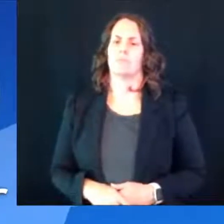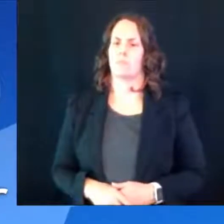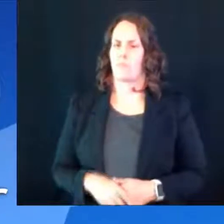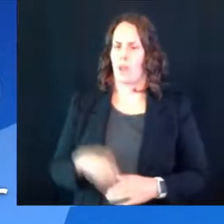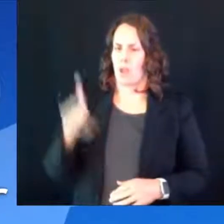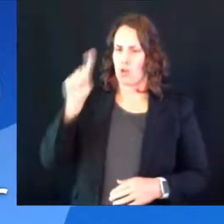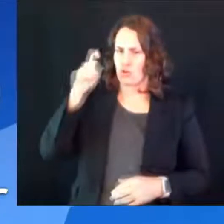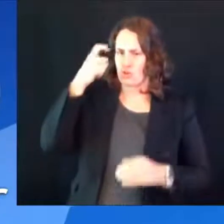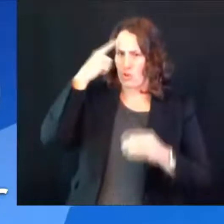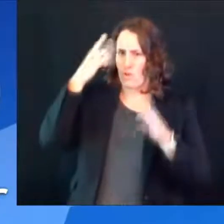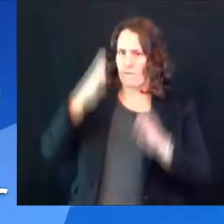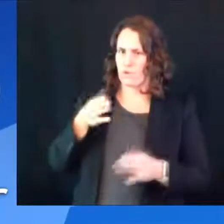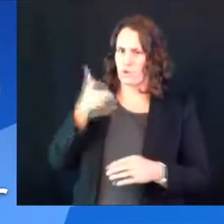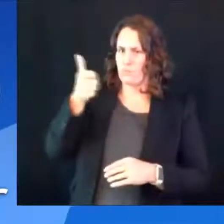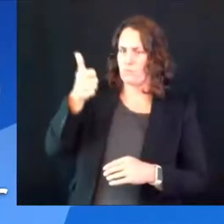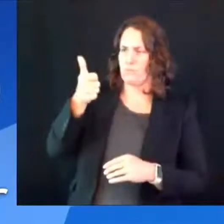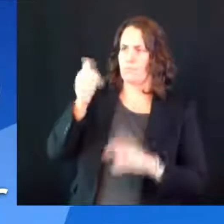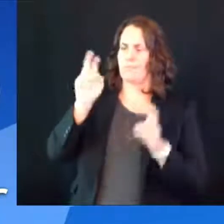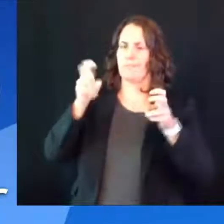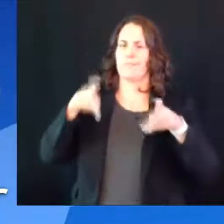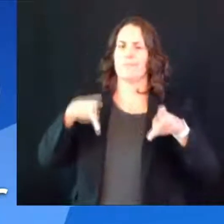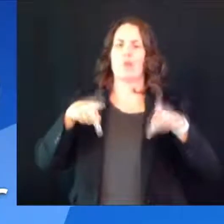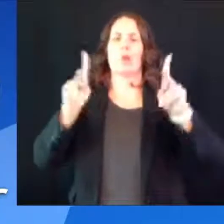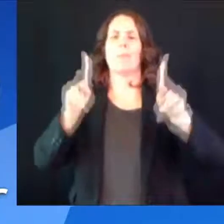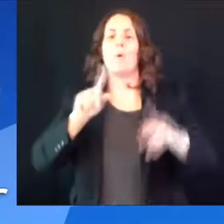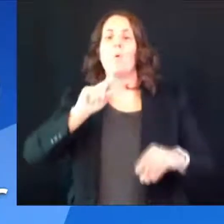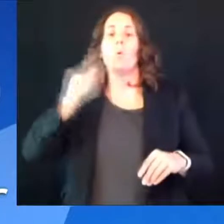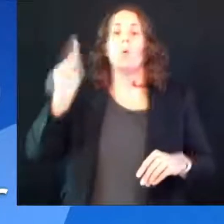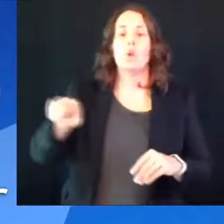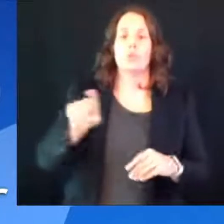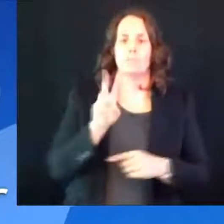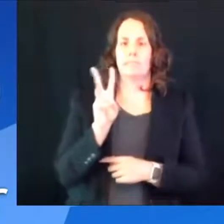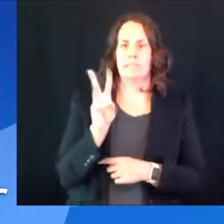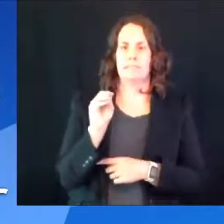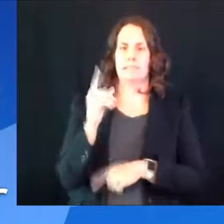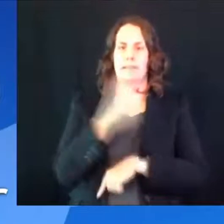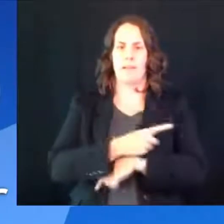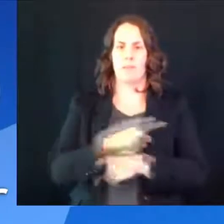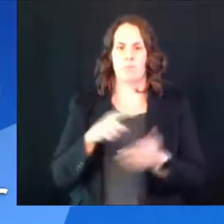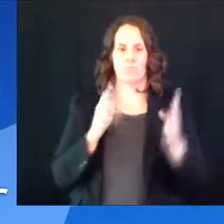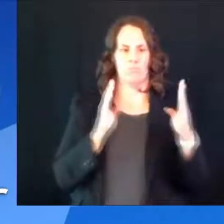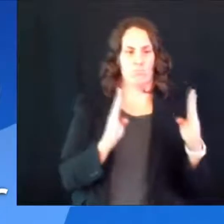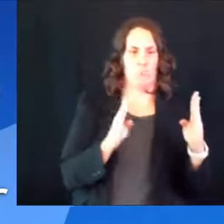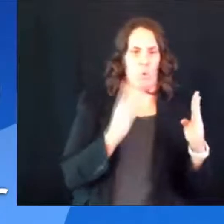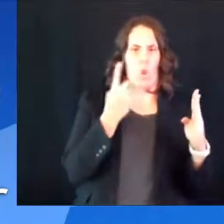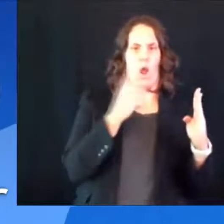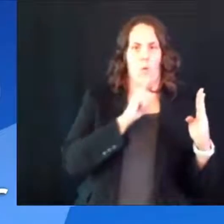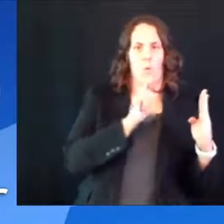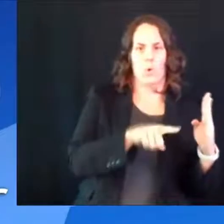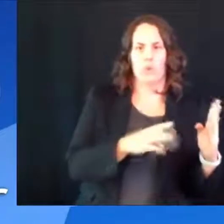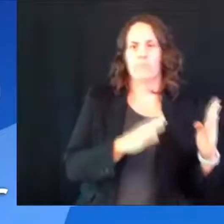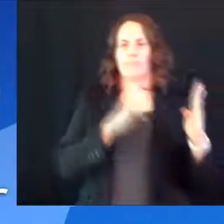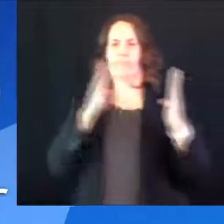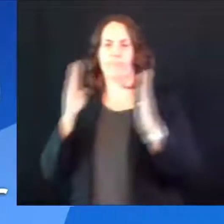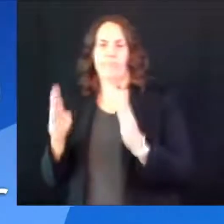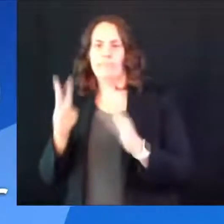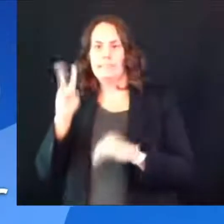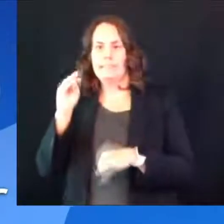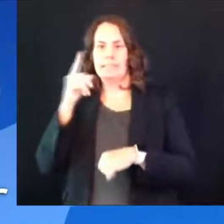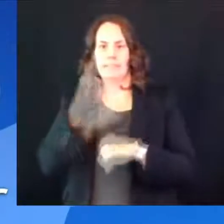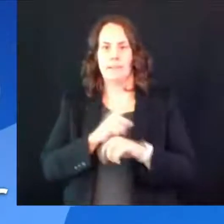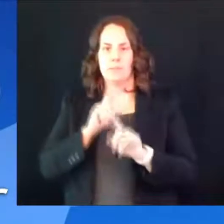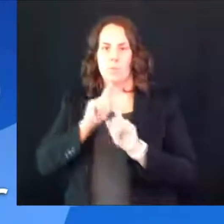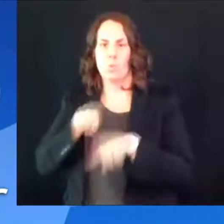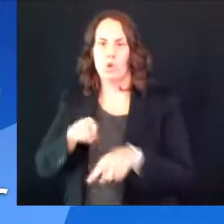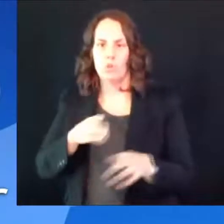this is the core of WILL's lawsuit against the state. My question for you is, how many orders